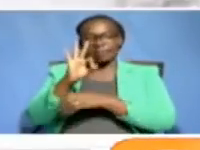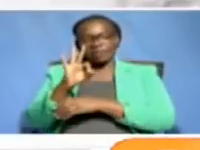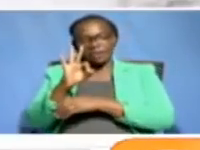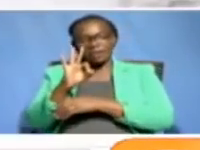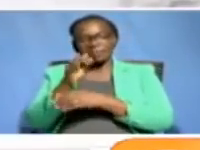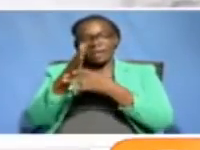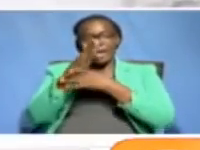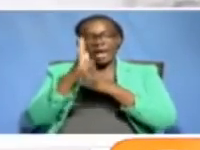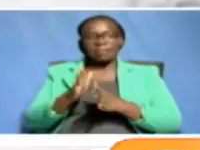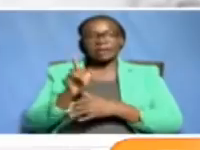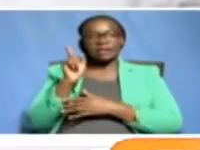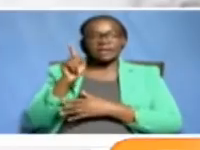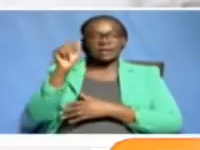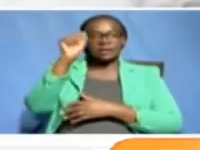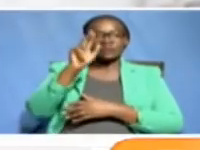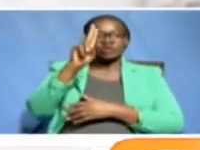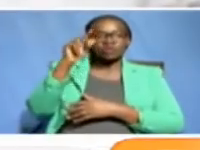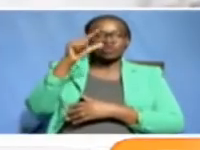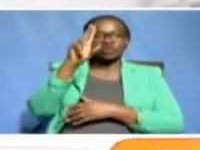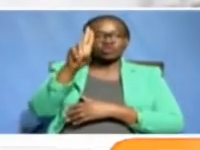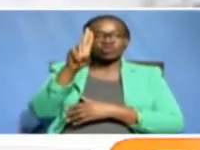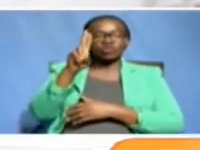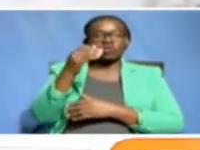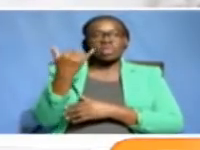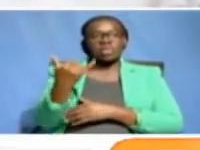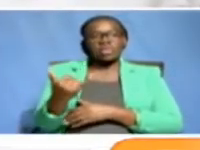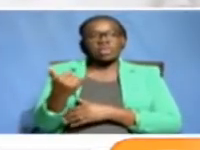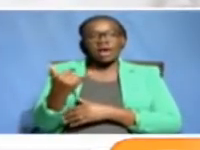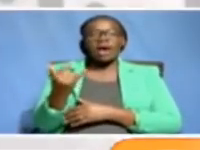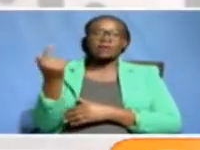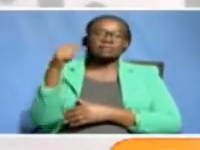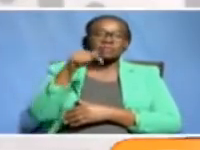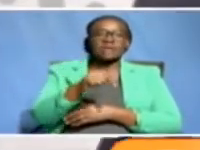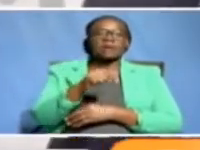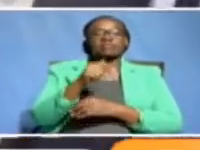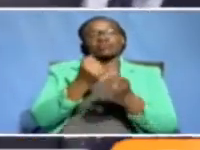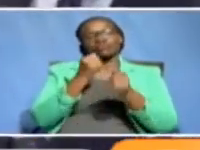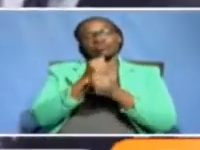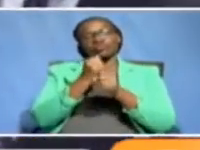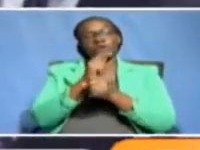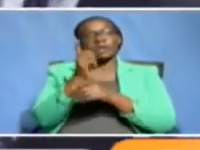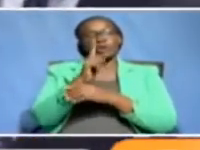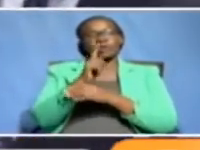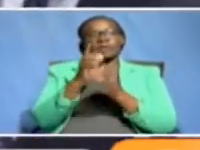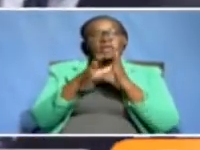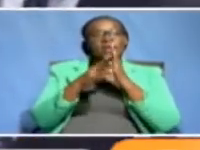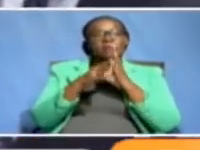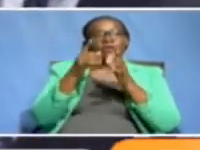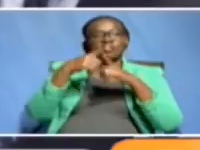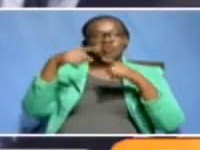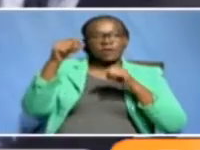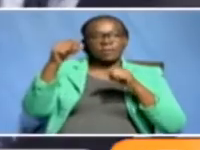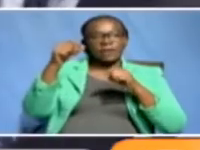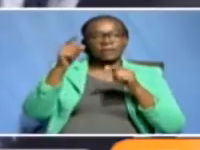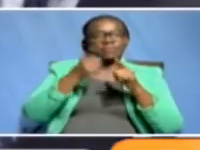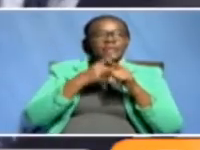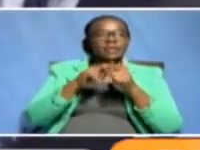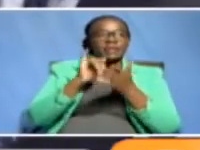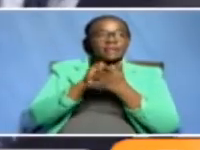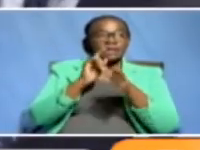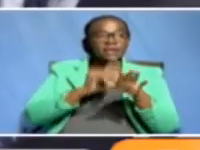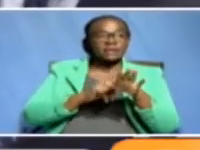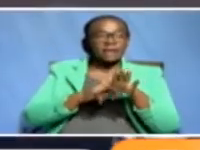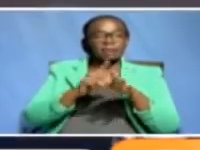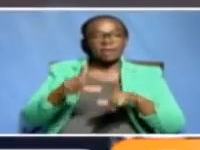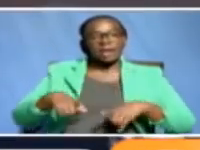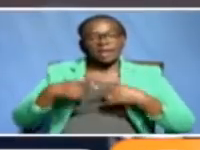Ambassador Toshitsugu Uesawa was a young diplomat serving here in Nairobi at the Embassy of Japan. The crowning moment of his life